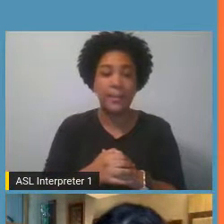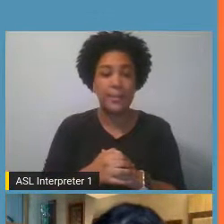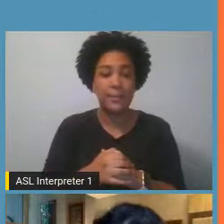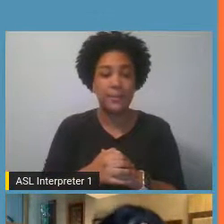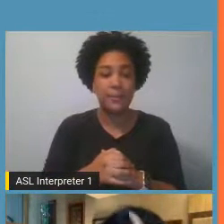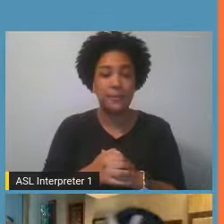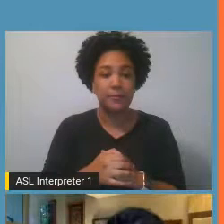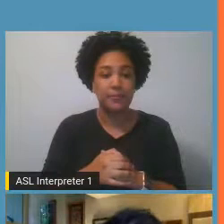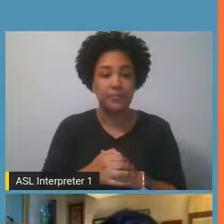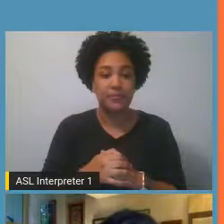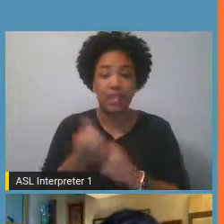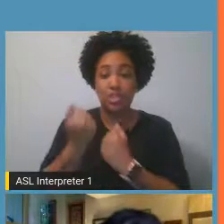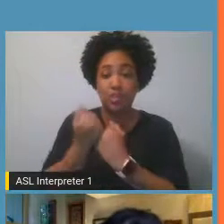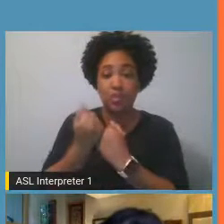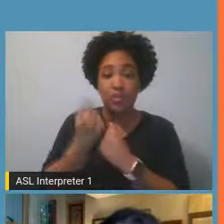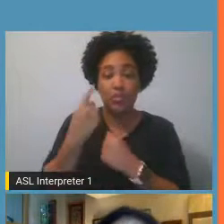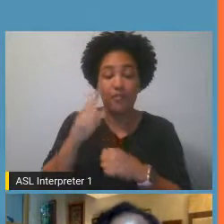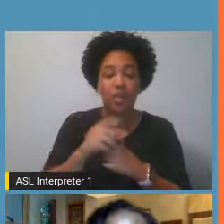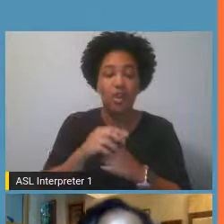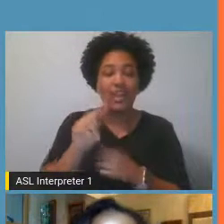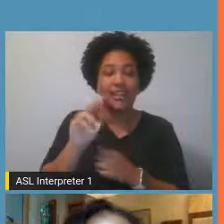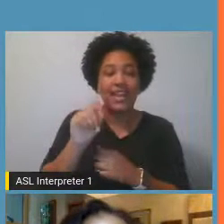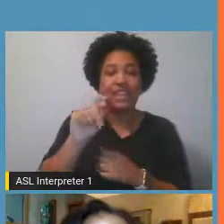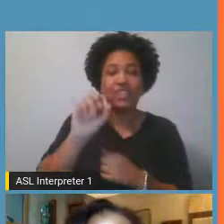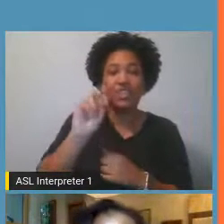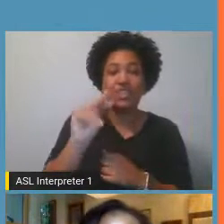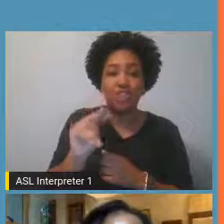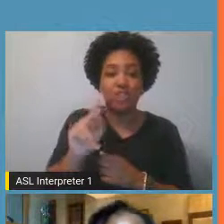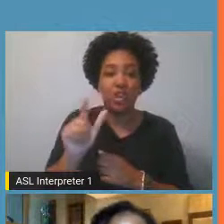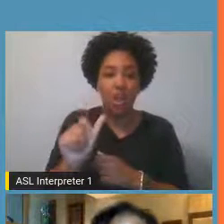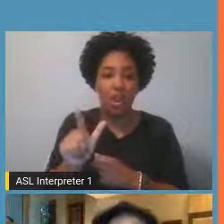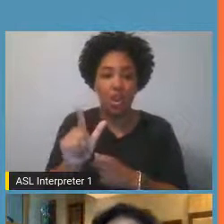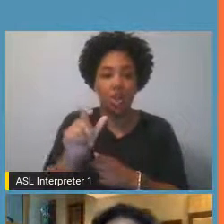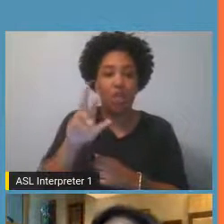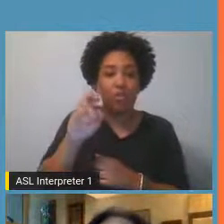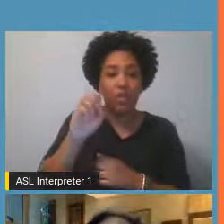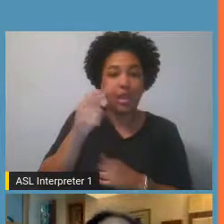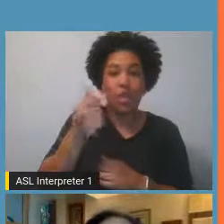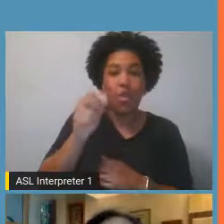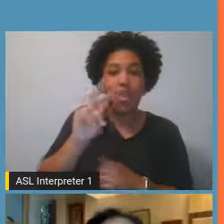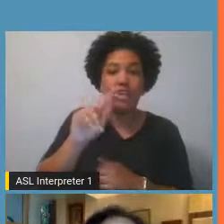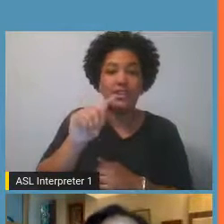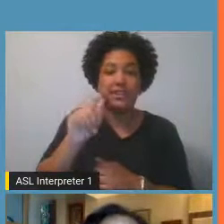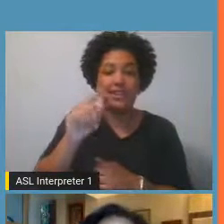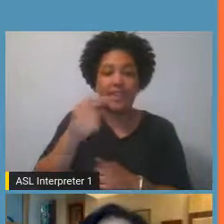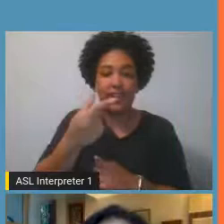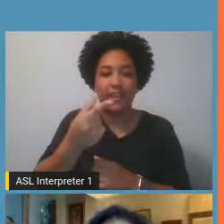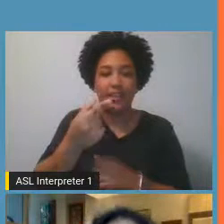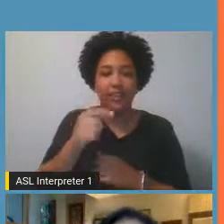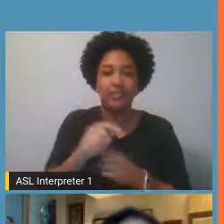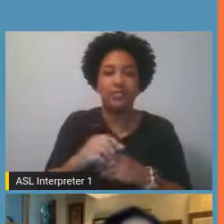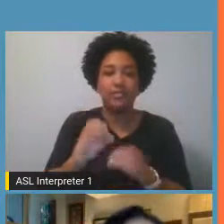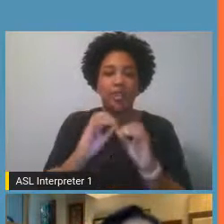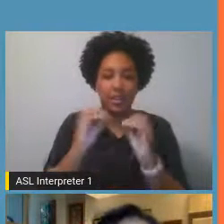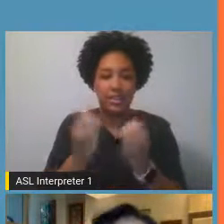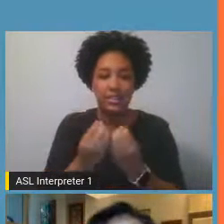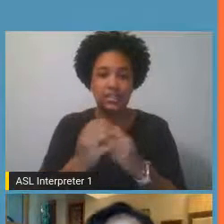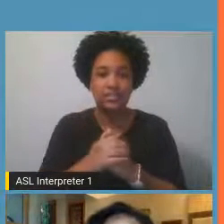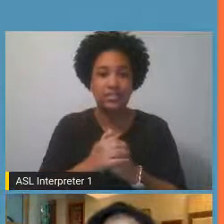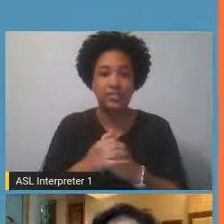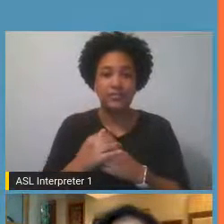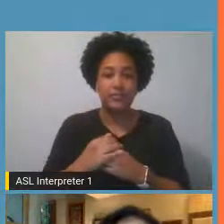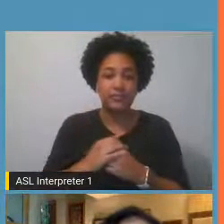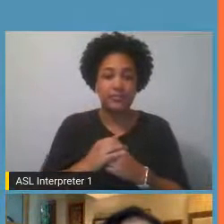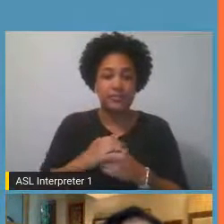the support for the National Recording Preservation Foundation. And so this is a husband and wife that were going door to